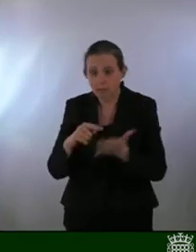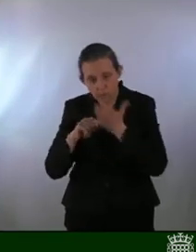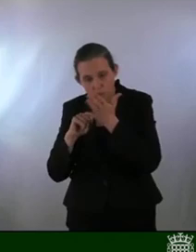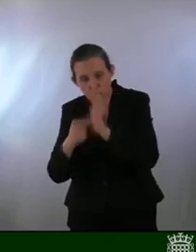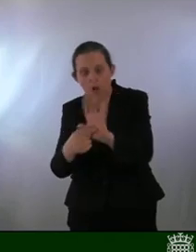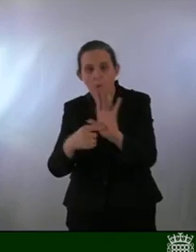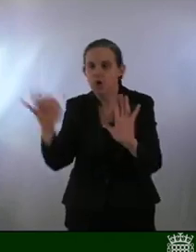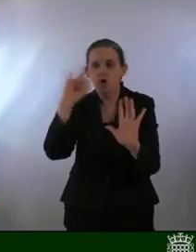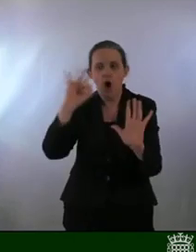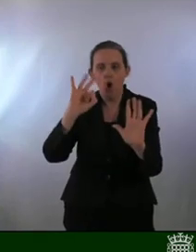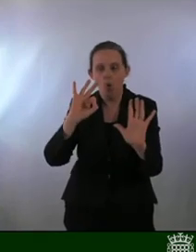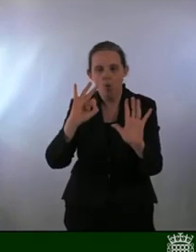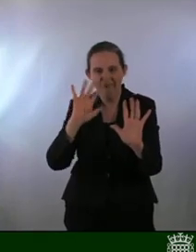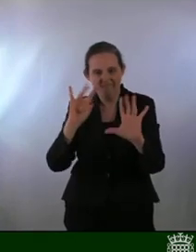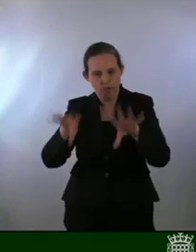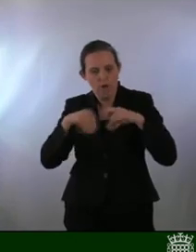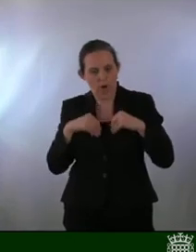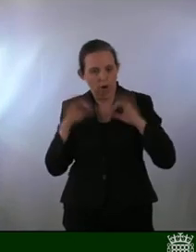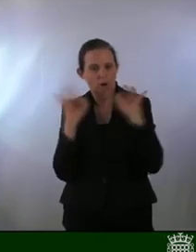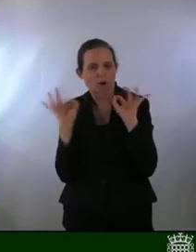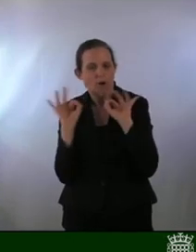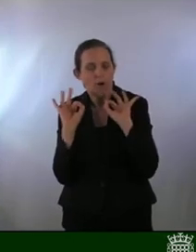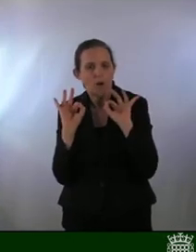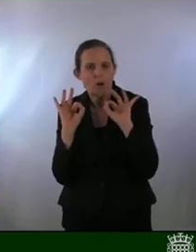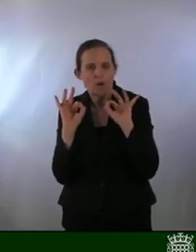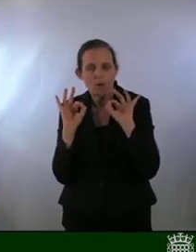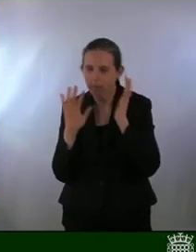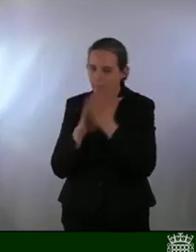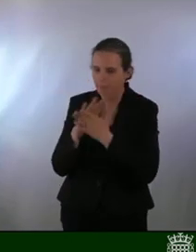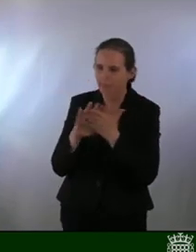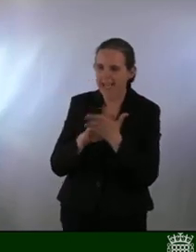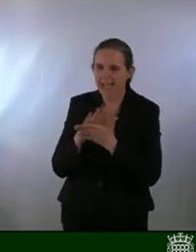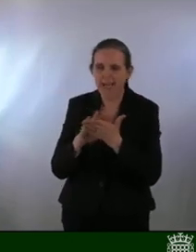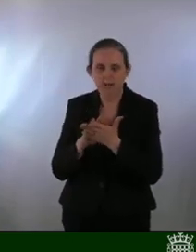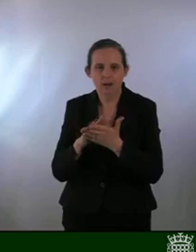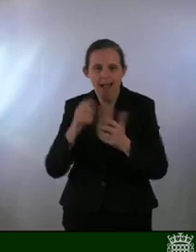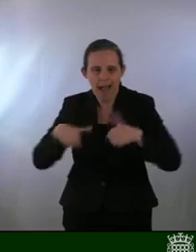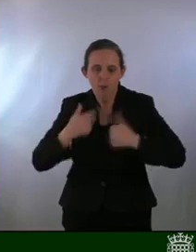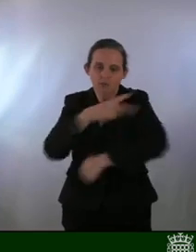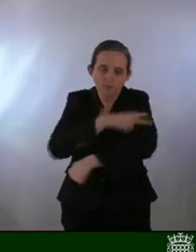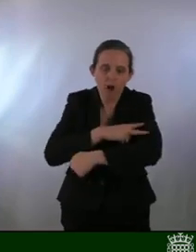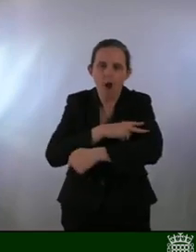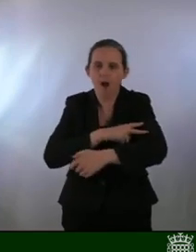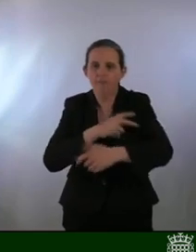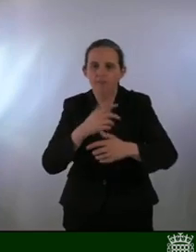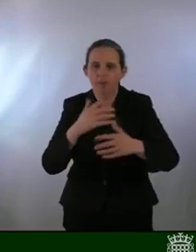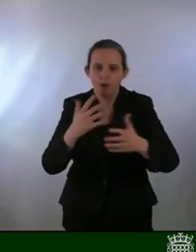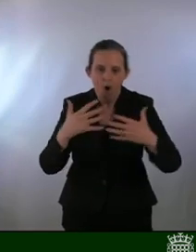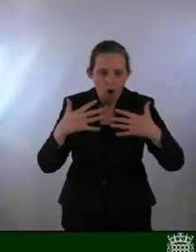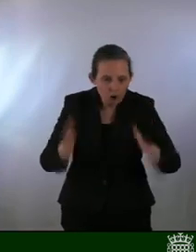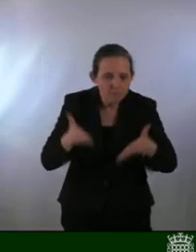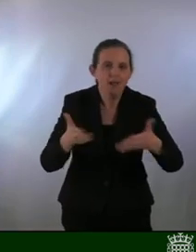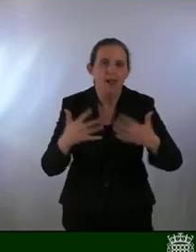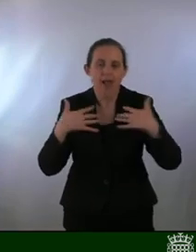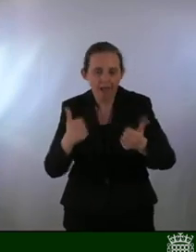infection, to the point that the Honourable Lady was making about frontline health workers? And is the Secretary of